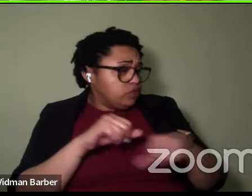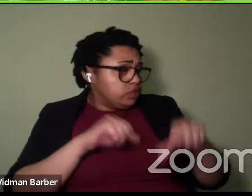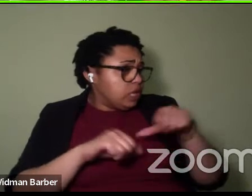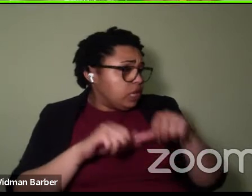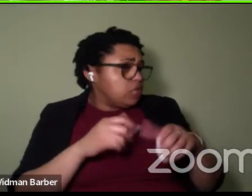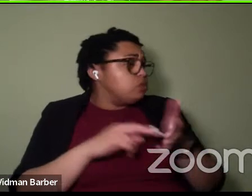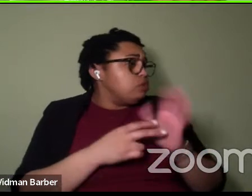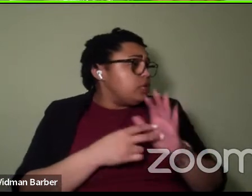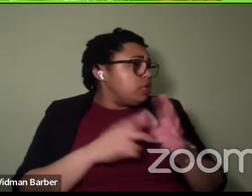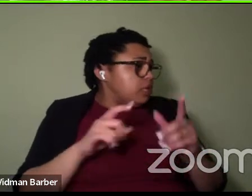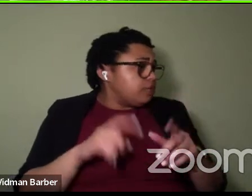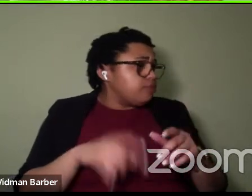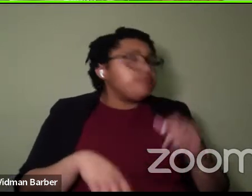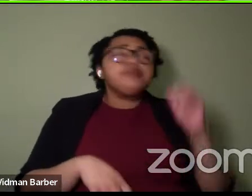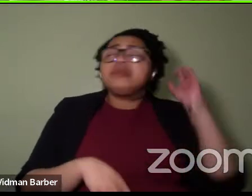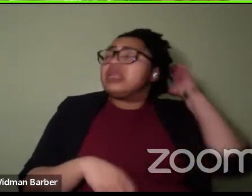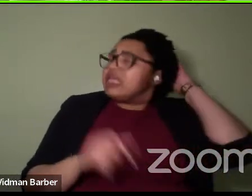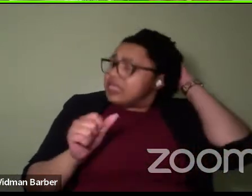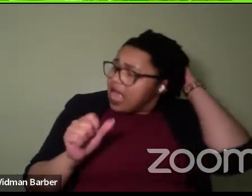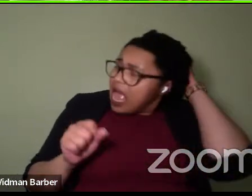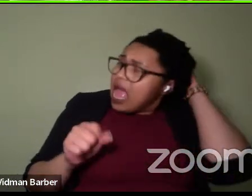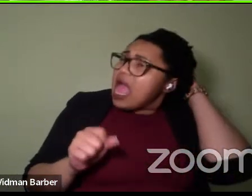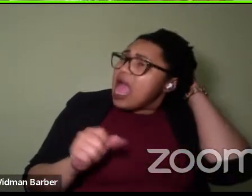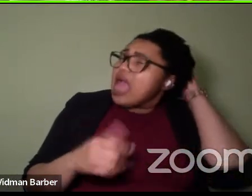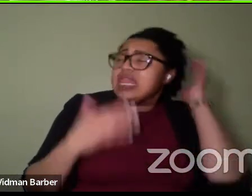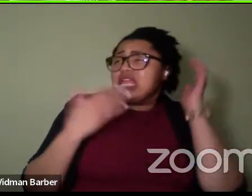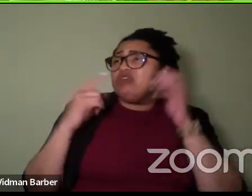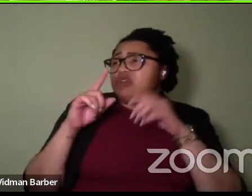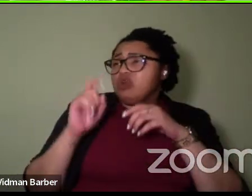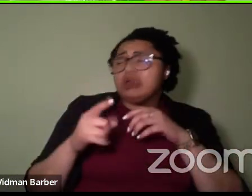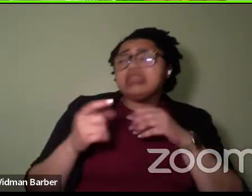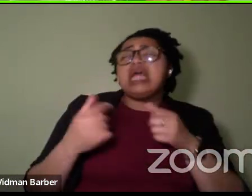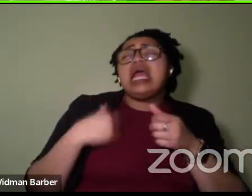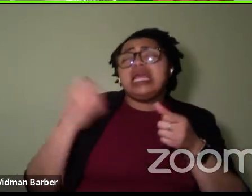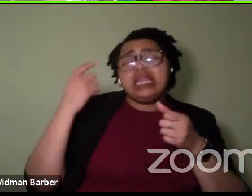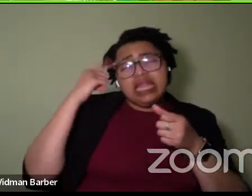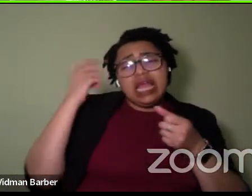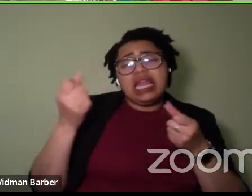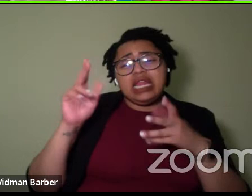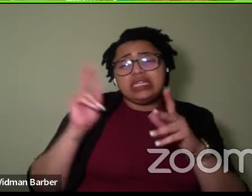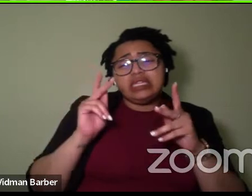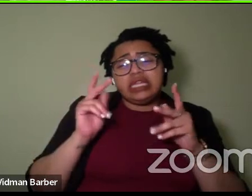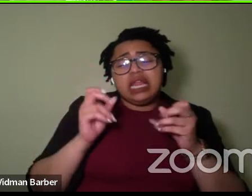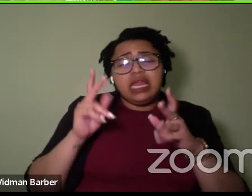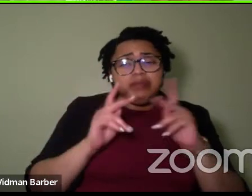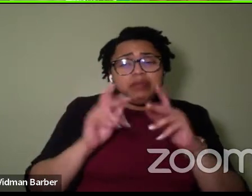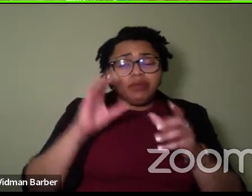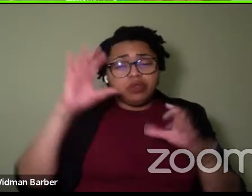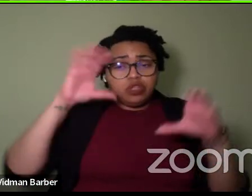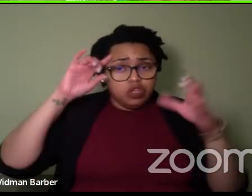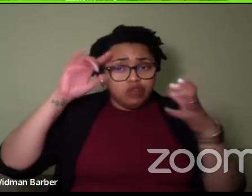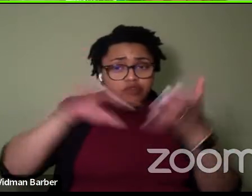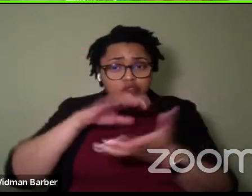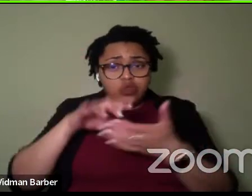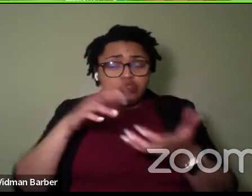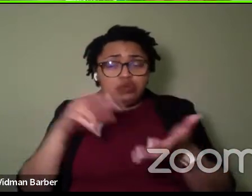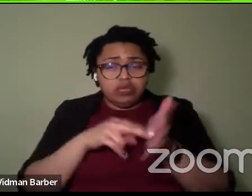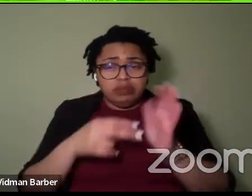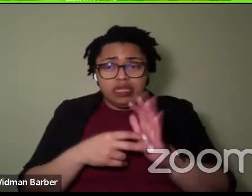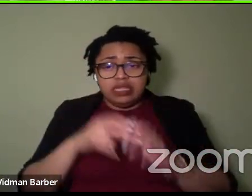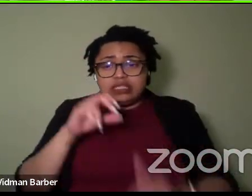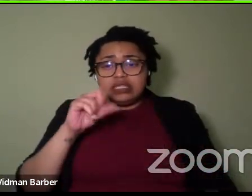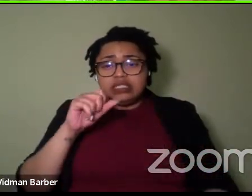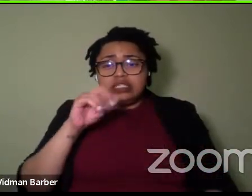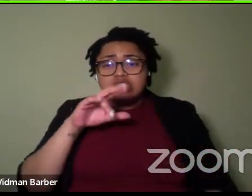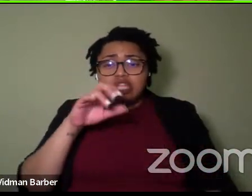Yeah, thank you for your question. I think that oftentimes people um confuse like what being sacred means versus what's a secret.